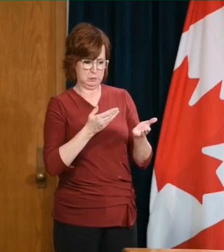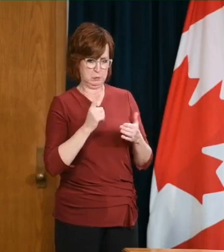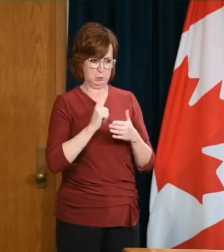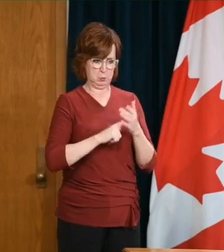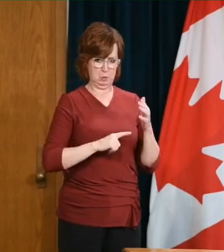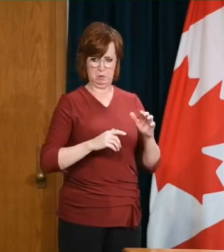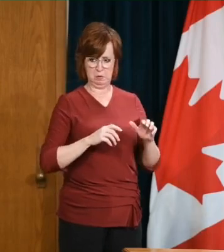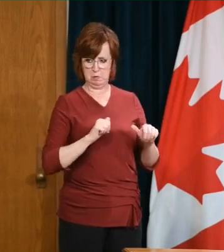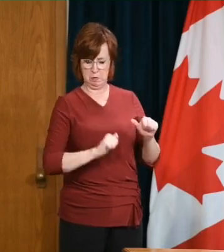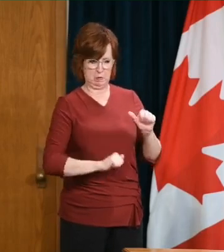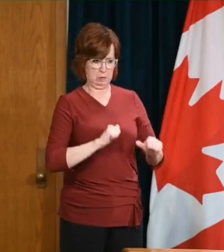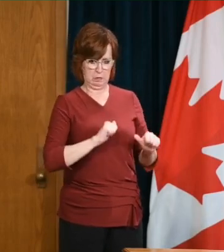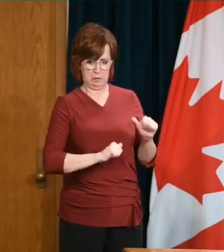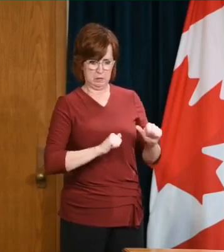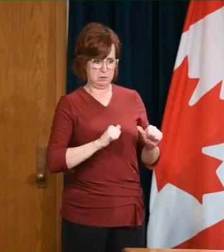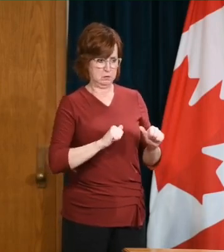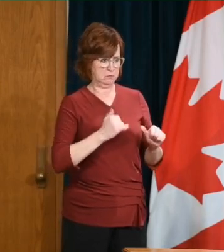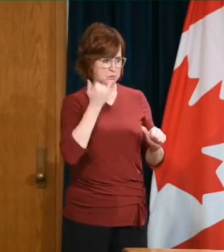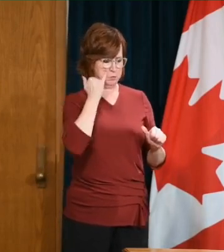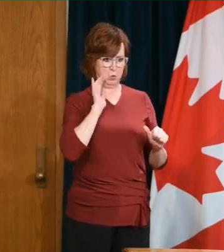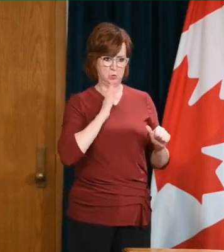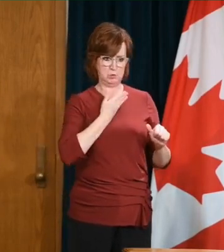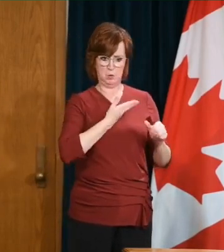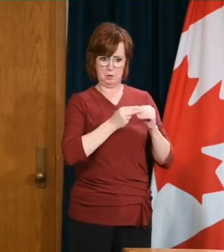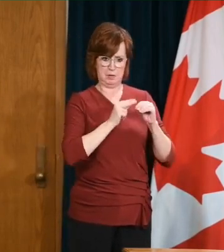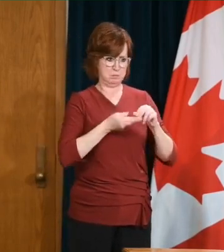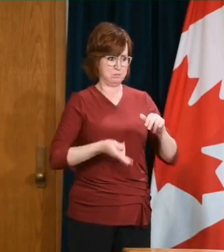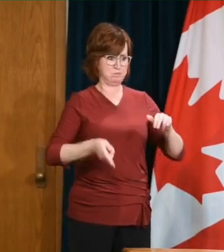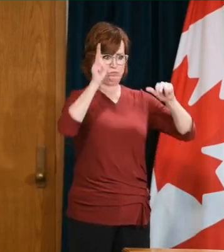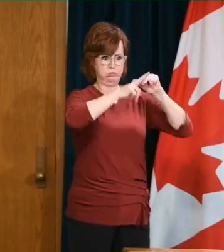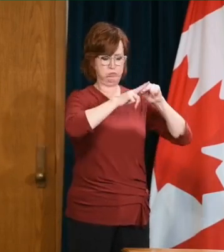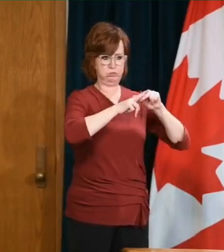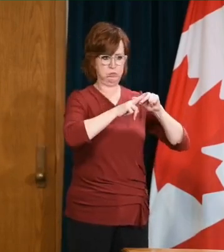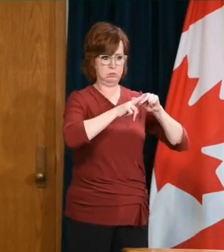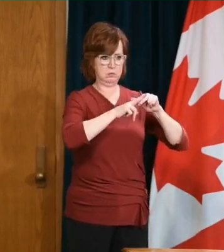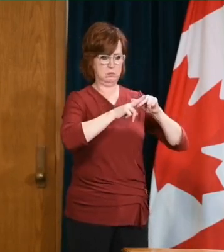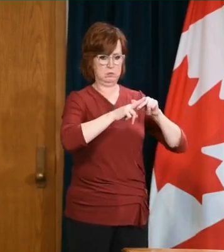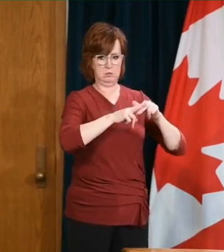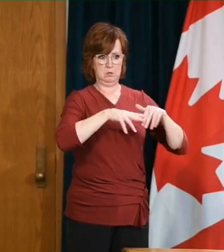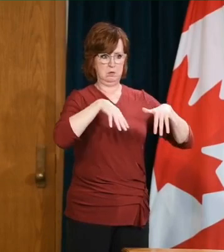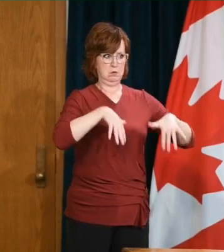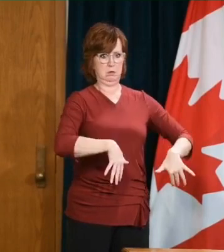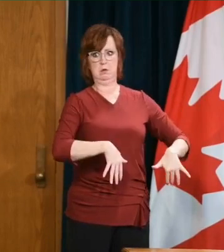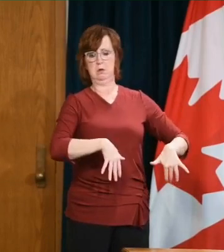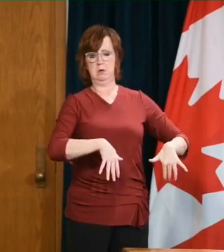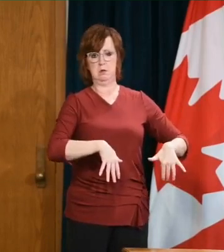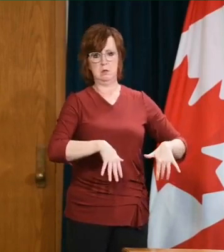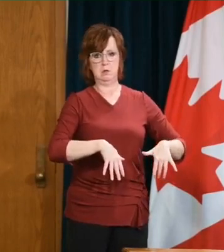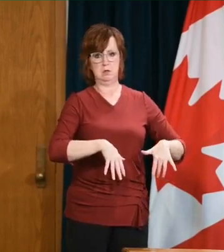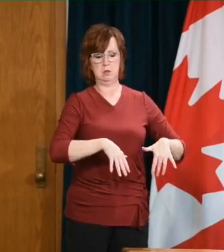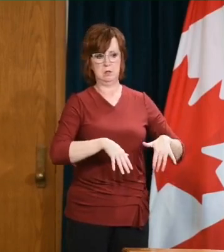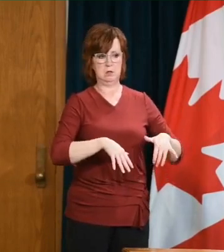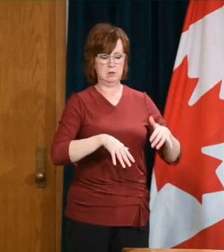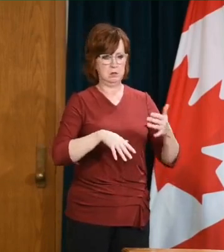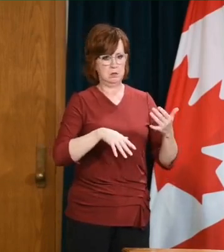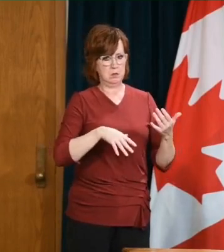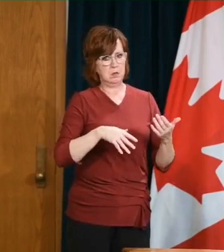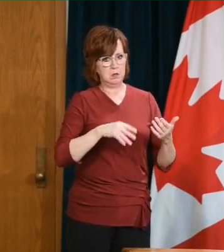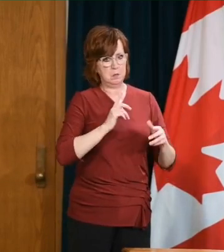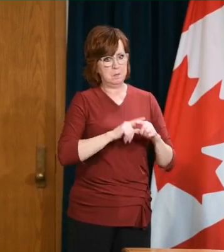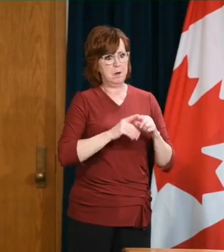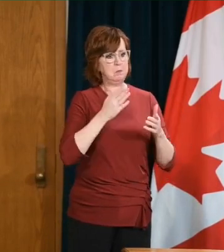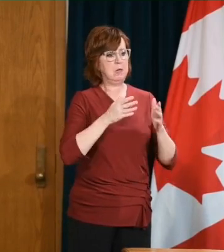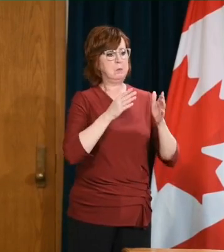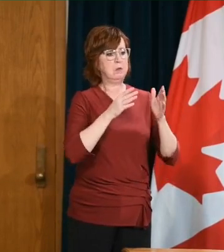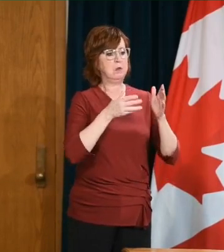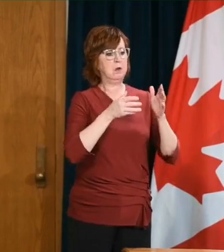can, if necessary, and we have not offered this as of yet, but we are one nation, and we do have